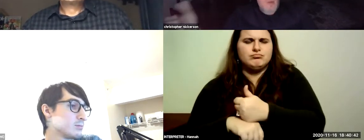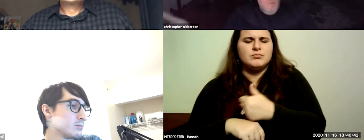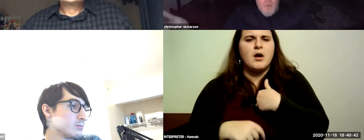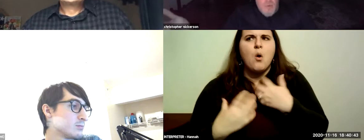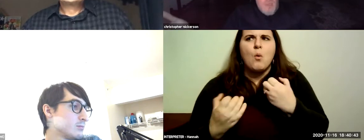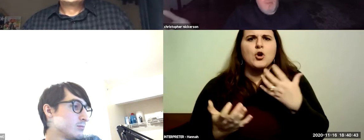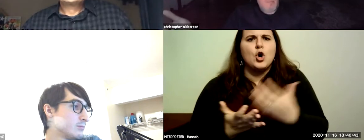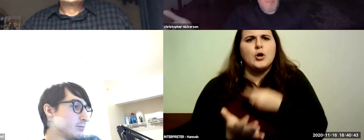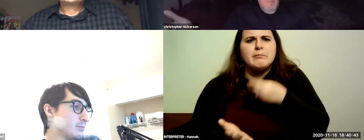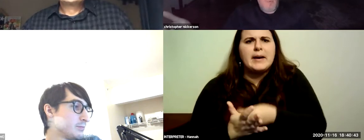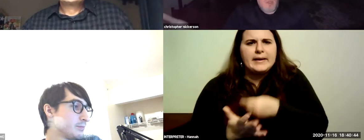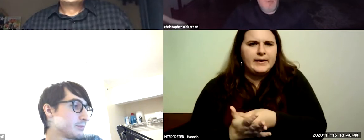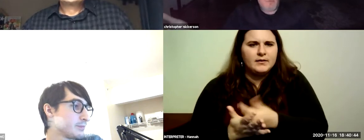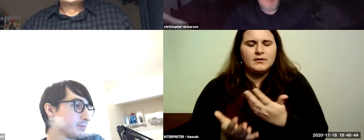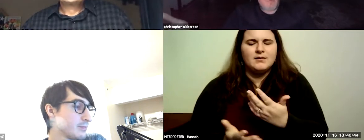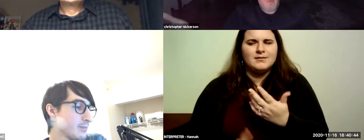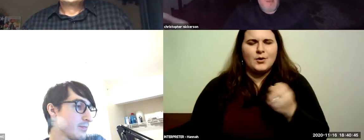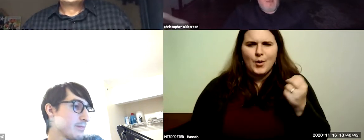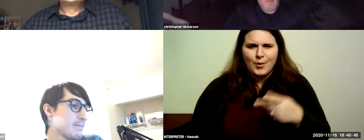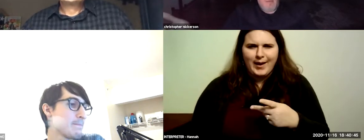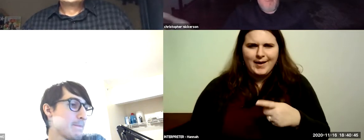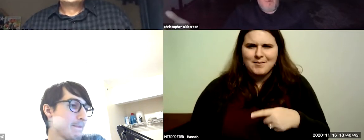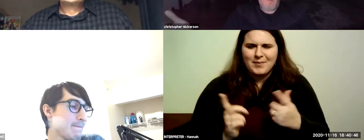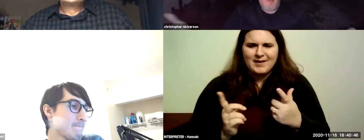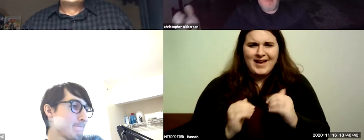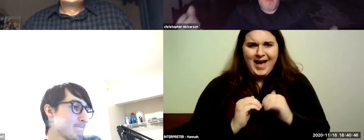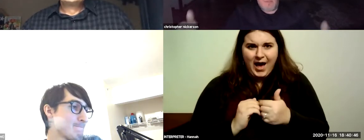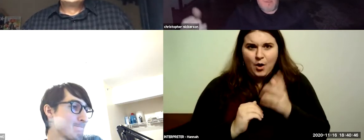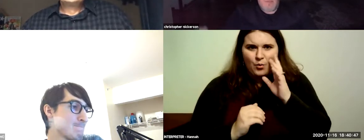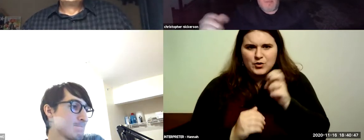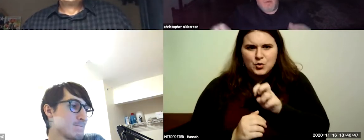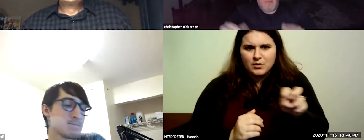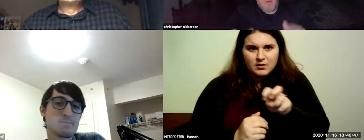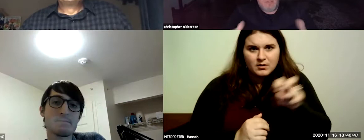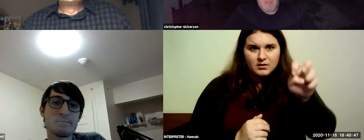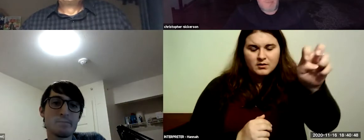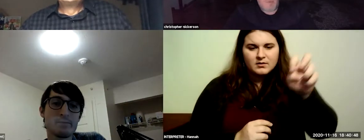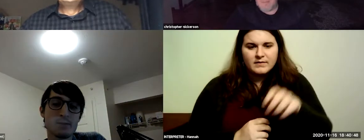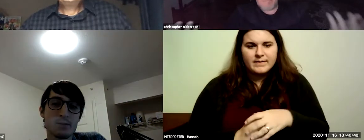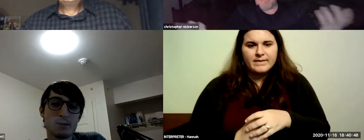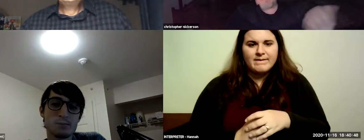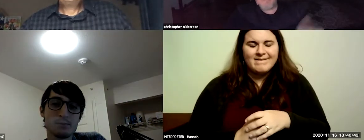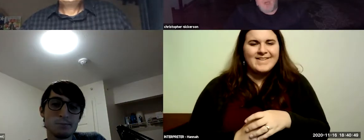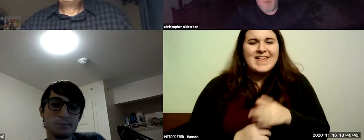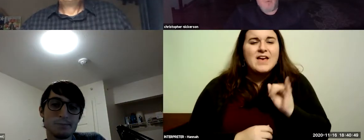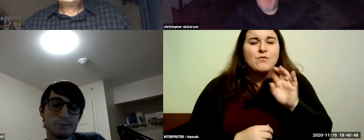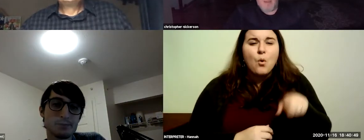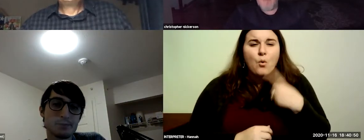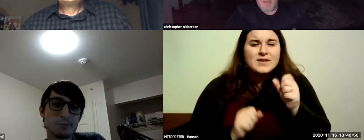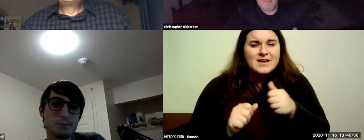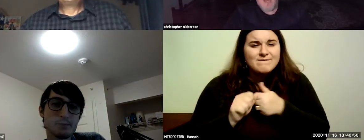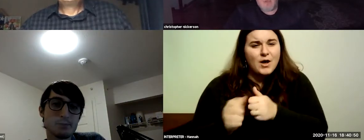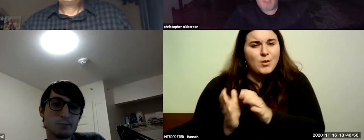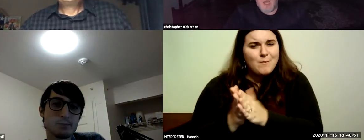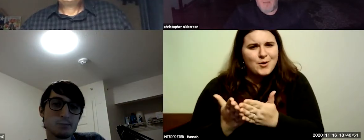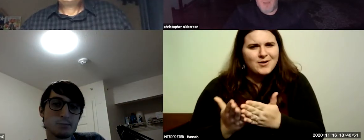$100,000. Well, okay, but what can you do? And if you go, well, I can do these things that are, you know, in this textbook, like, all right, well,